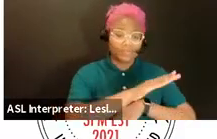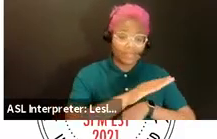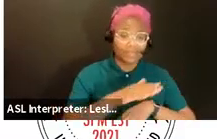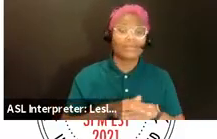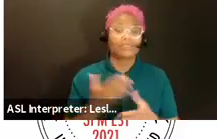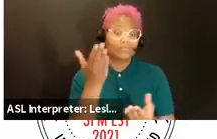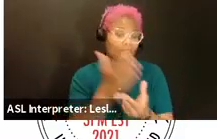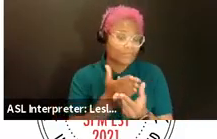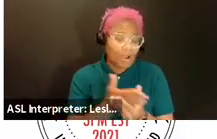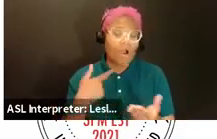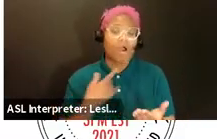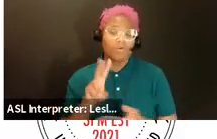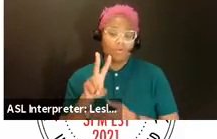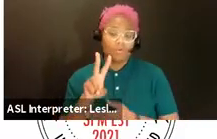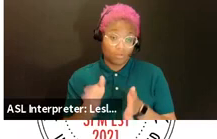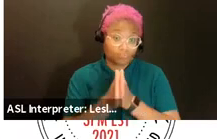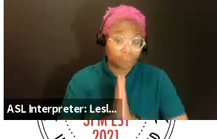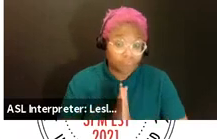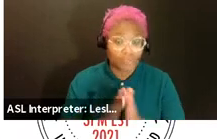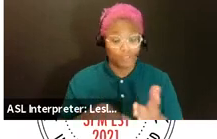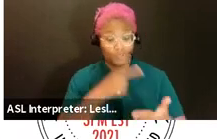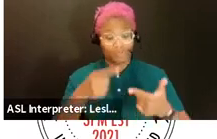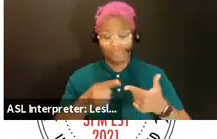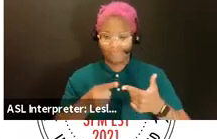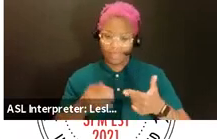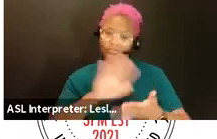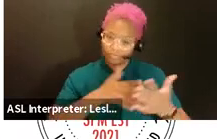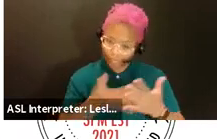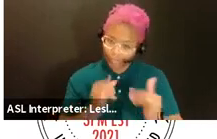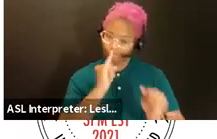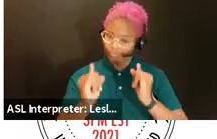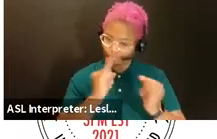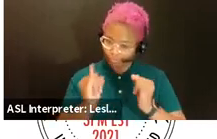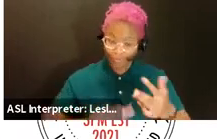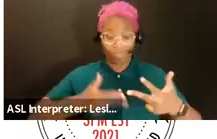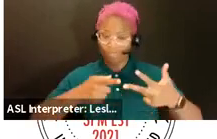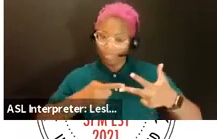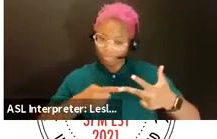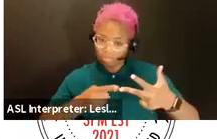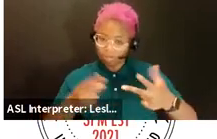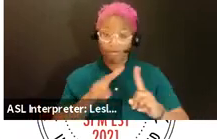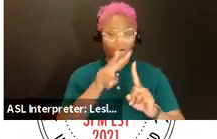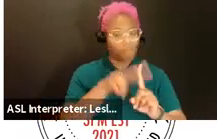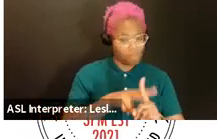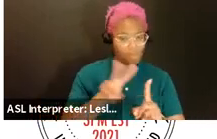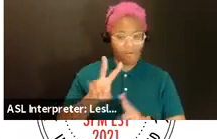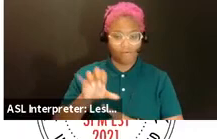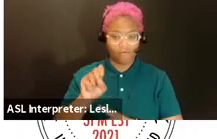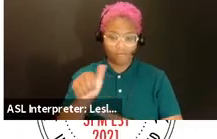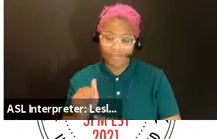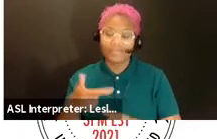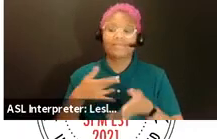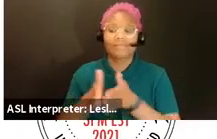about. Then schedule an interview at their local US consulate, and then apply for the visa and request a national interest